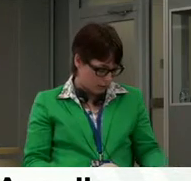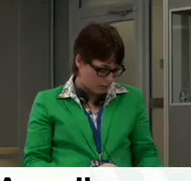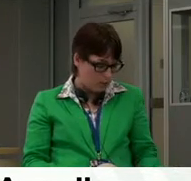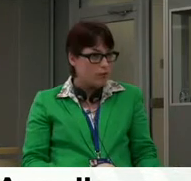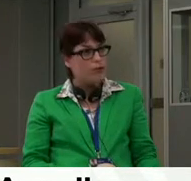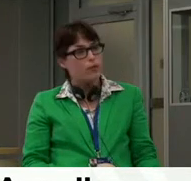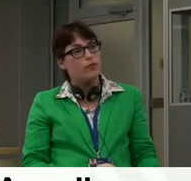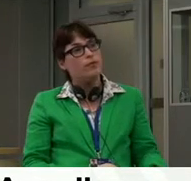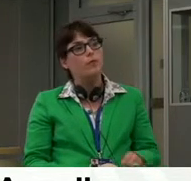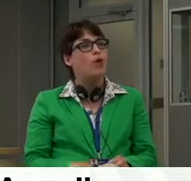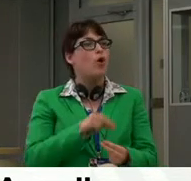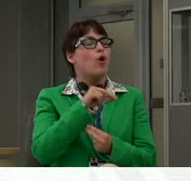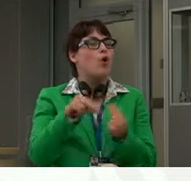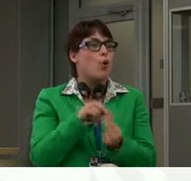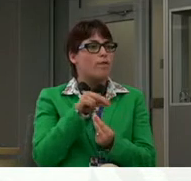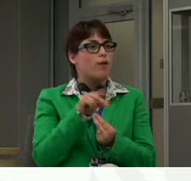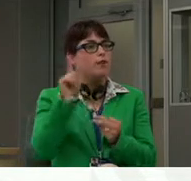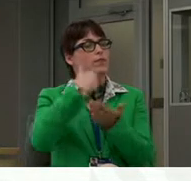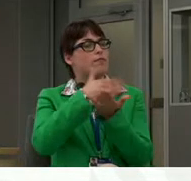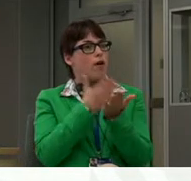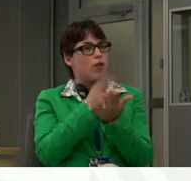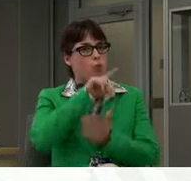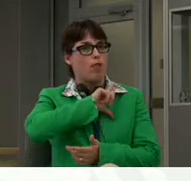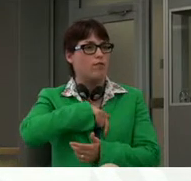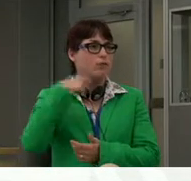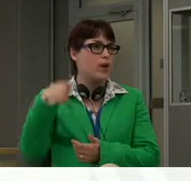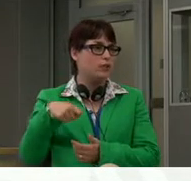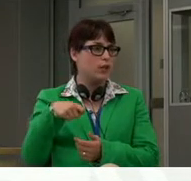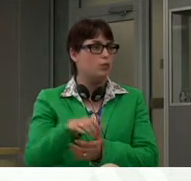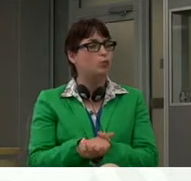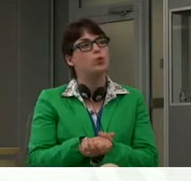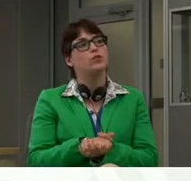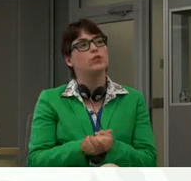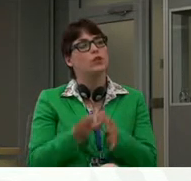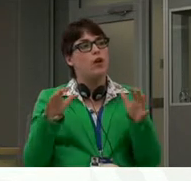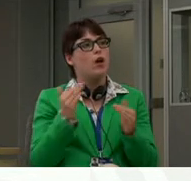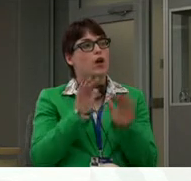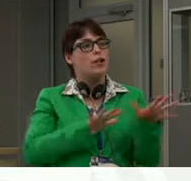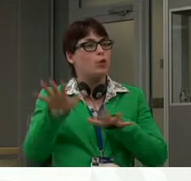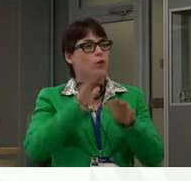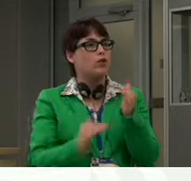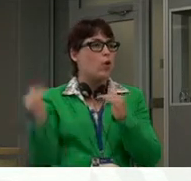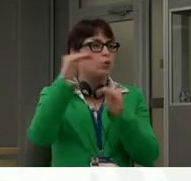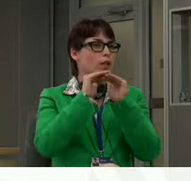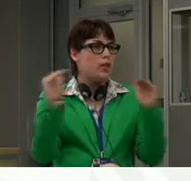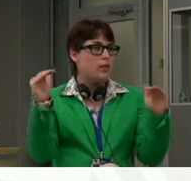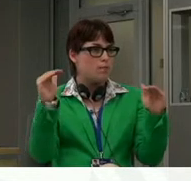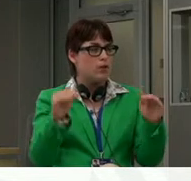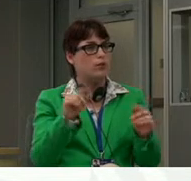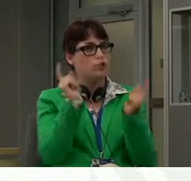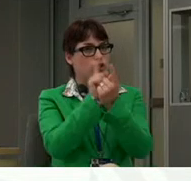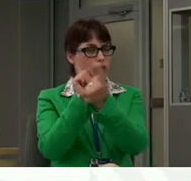and inclusive employment for persons with disabilities. This conference is part of the